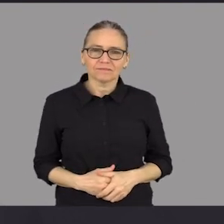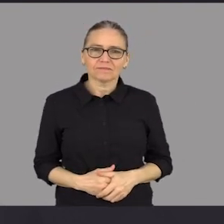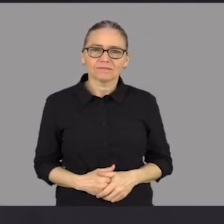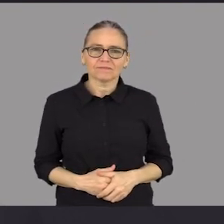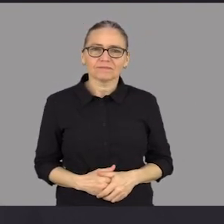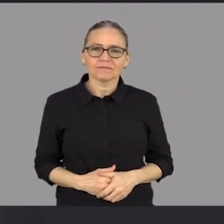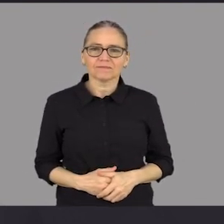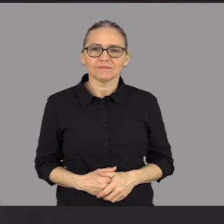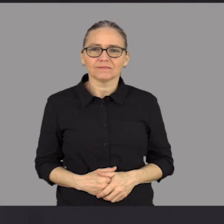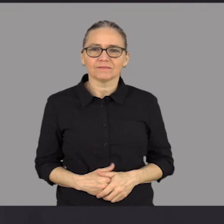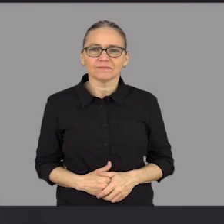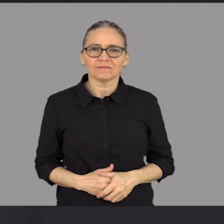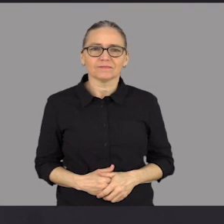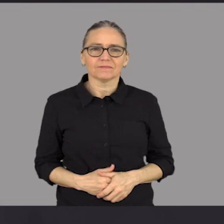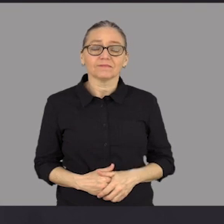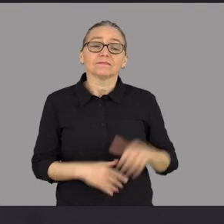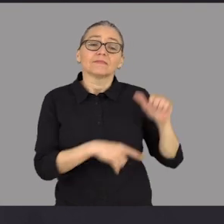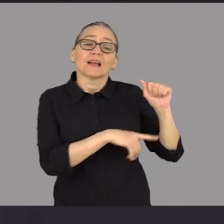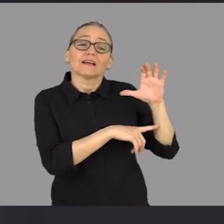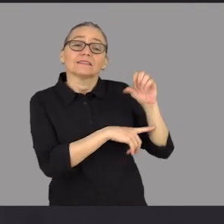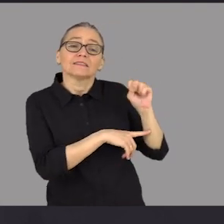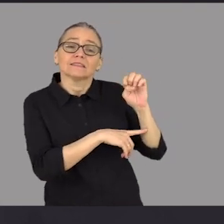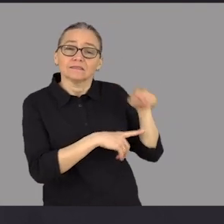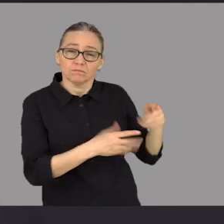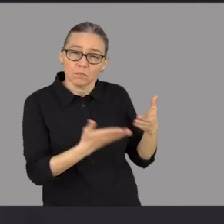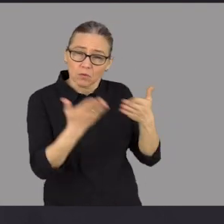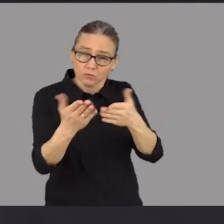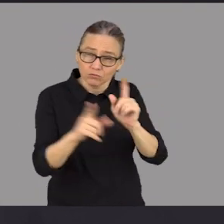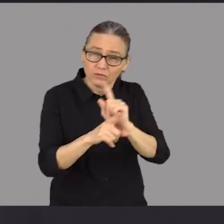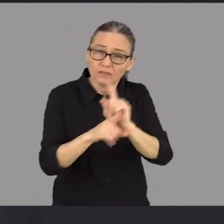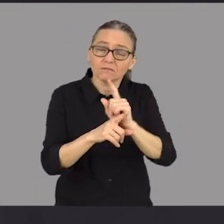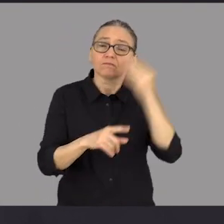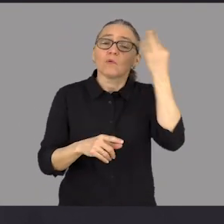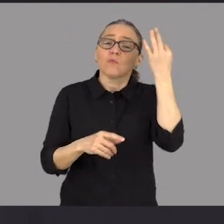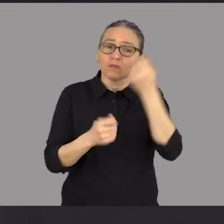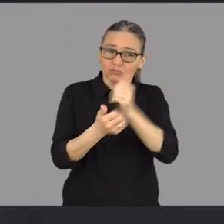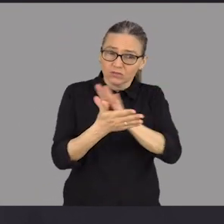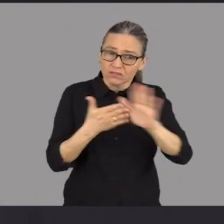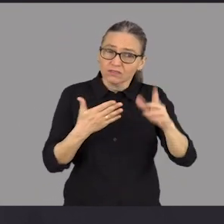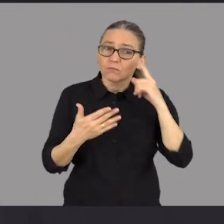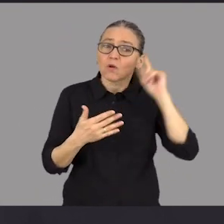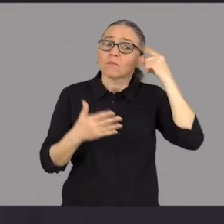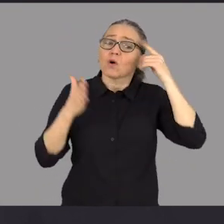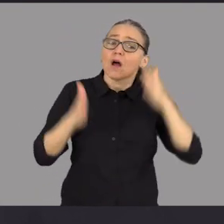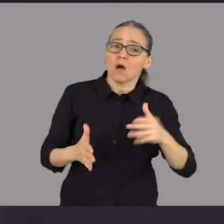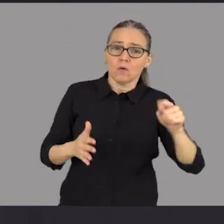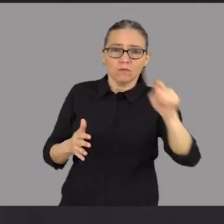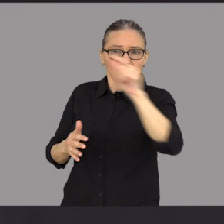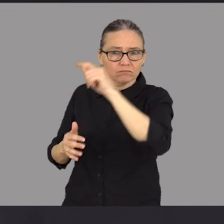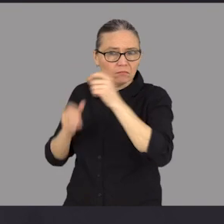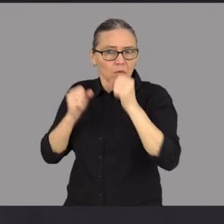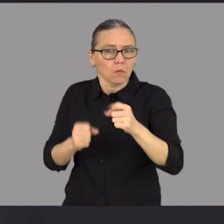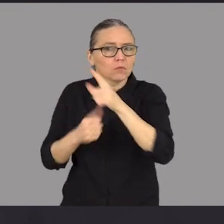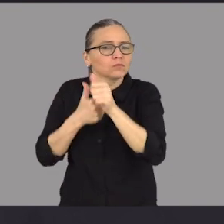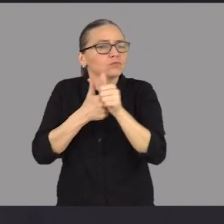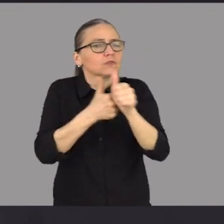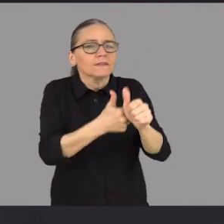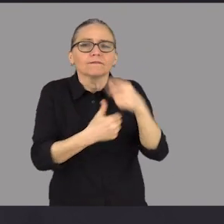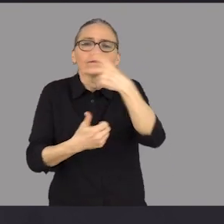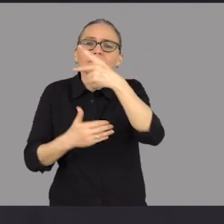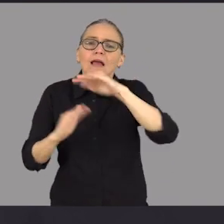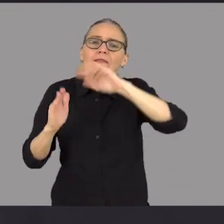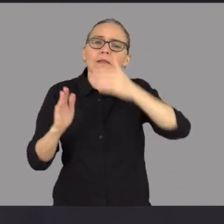CASE also offers complimentary courses for employers. These offerings can be completed on